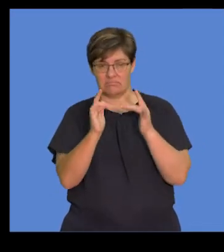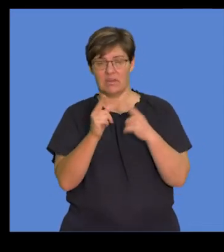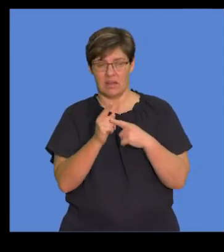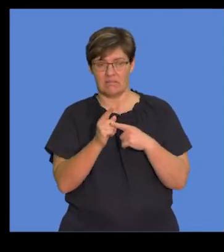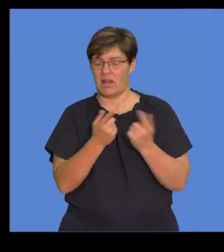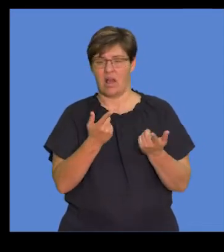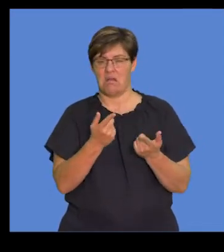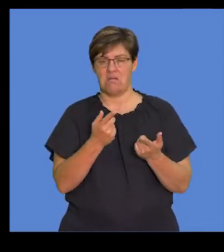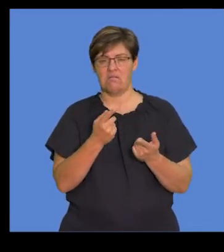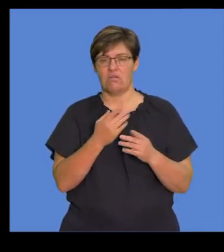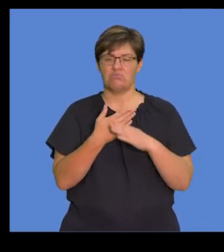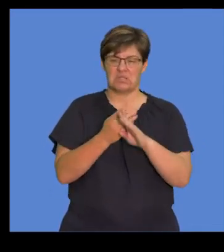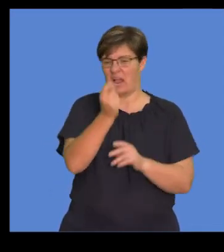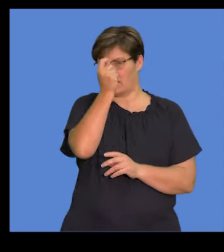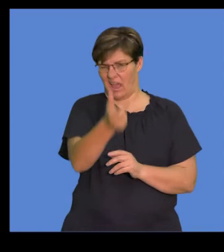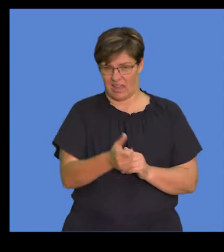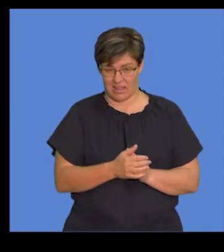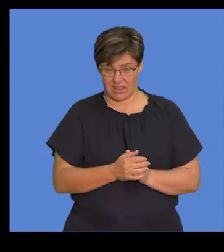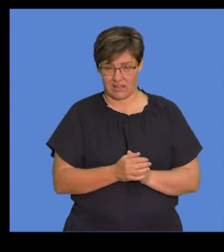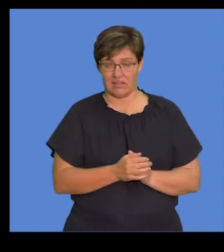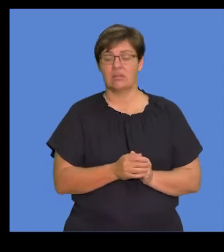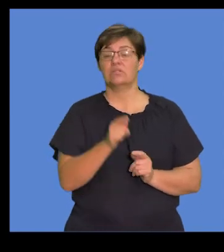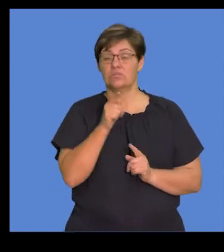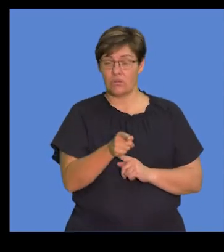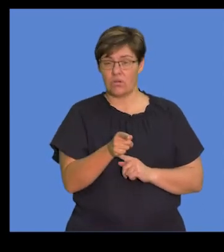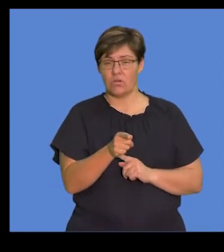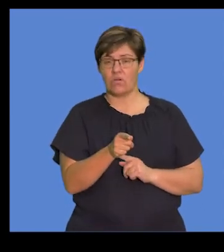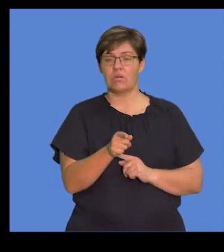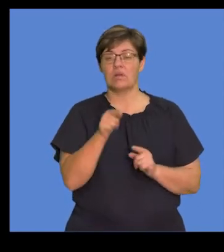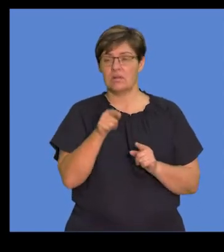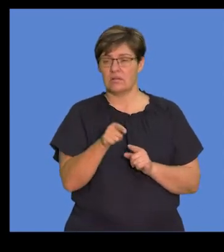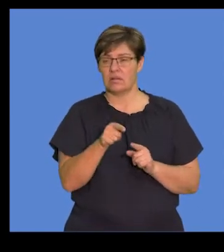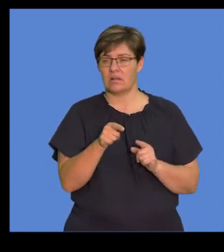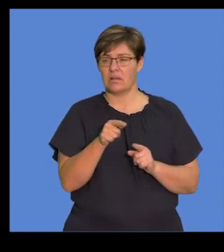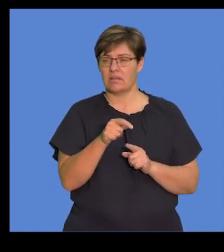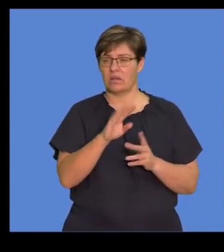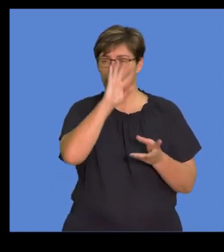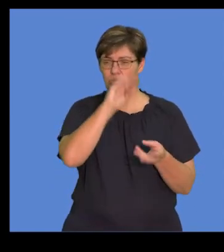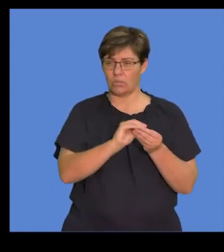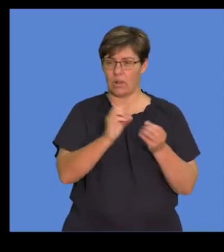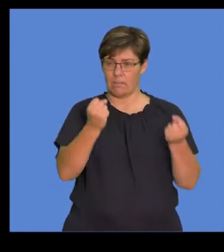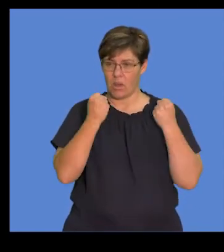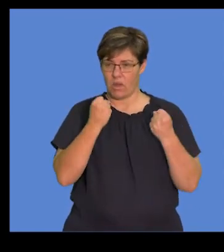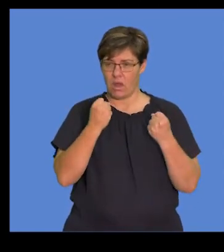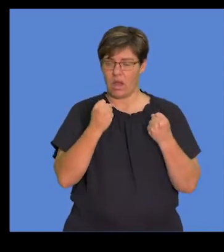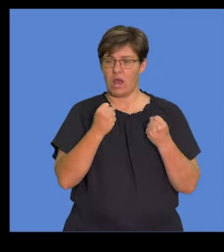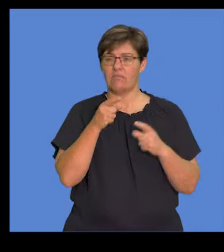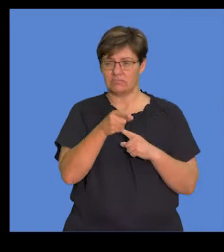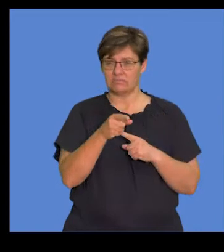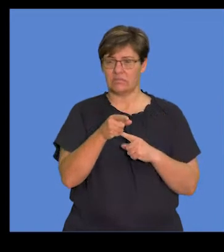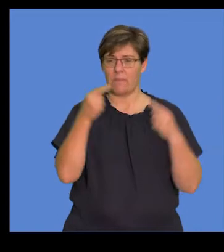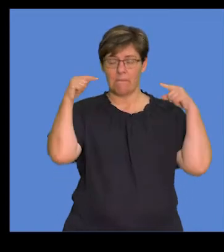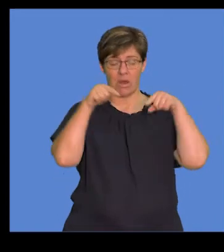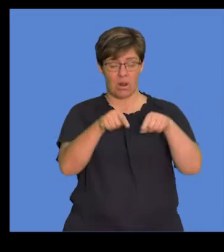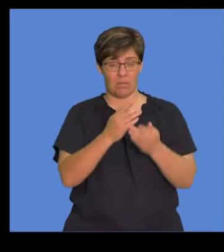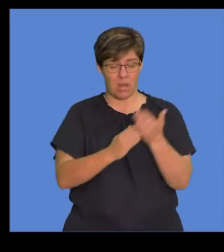negligible resistance, okay? The total power dissipated by the parallel part of the circuit is 50 watts, okay? So